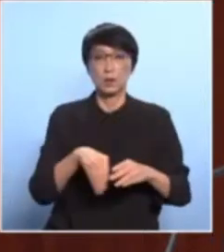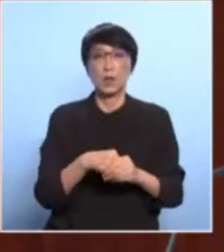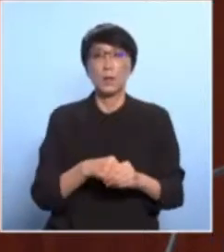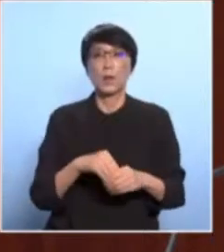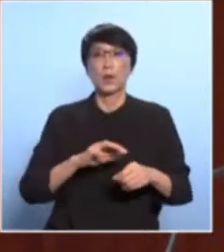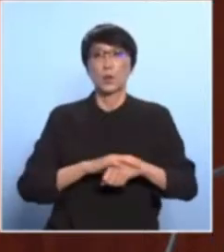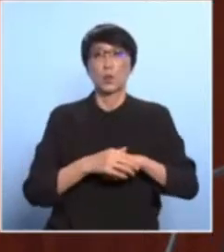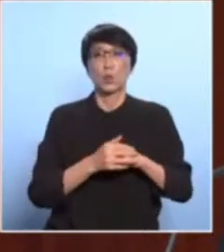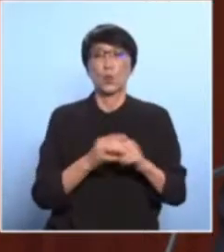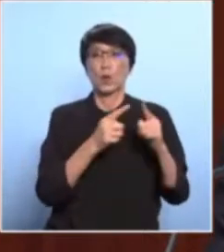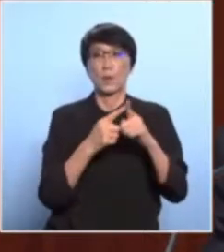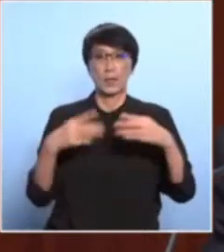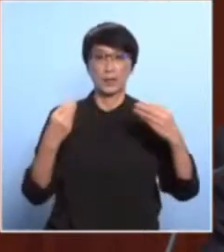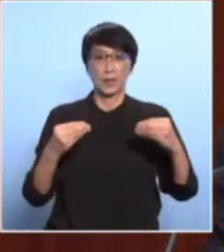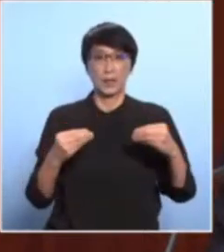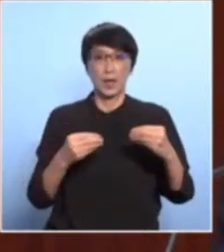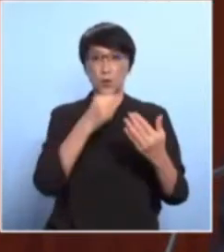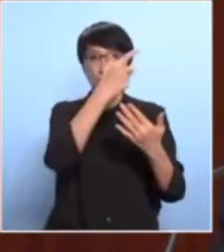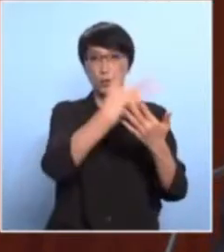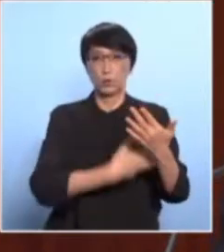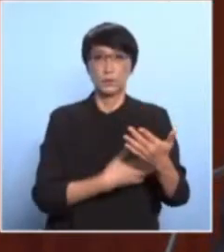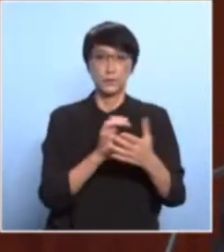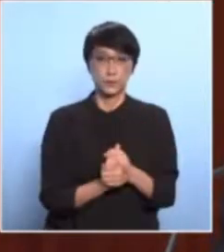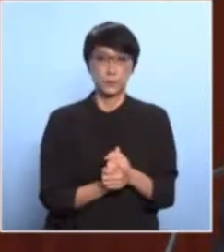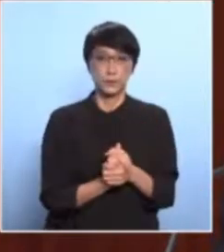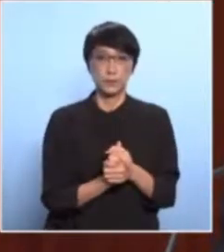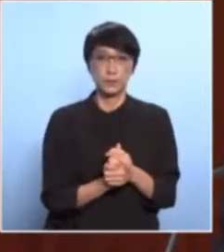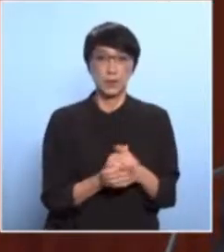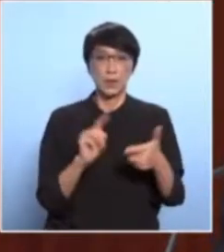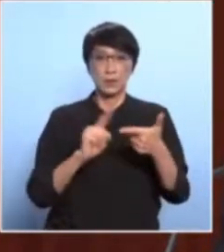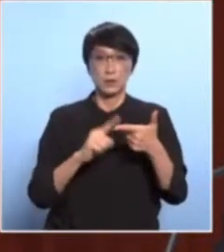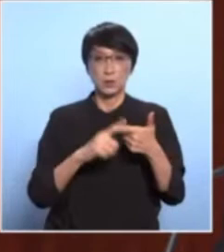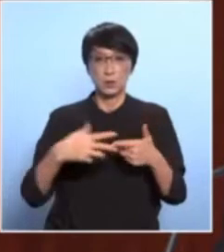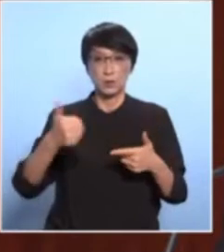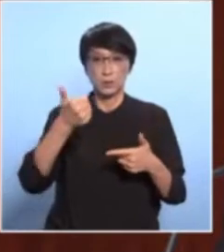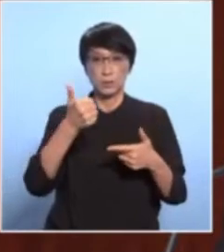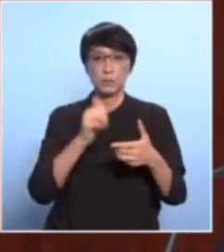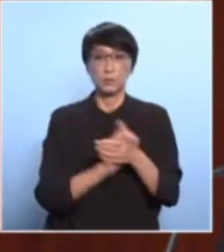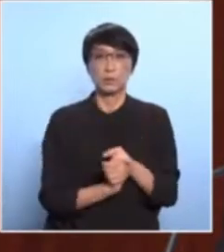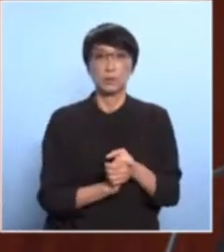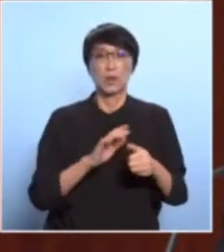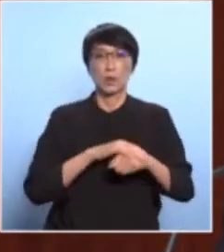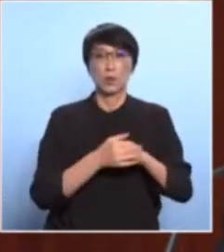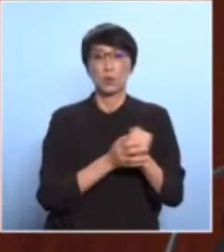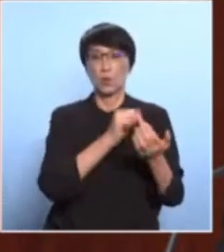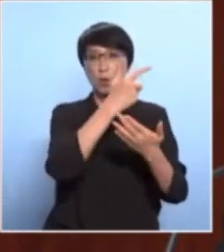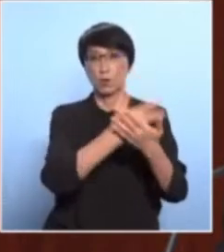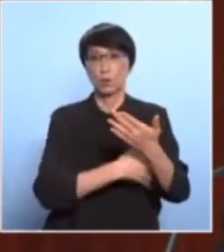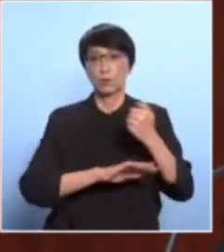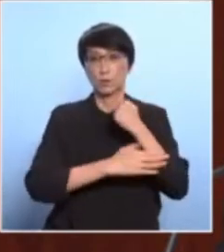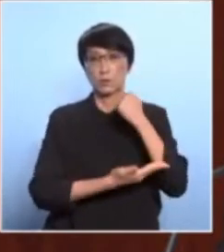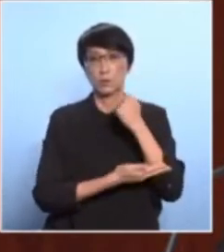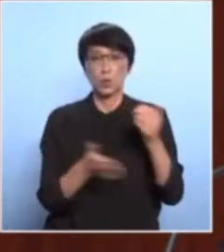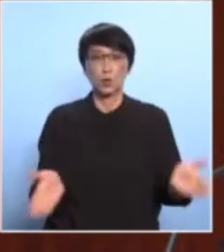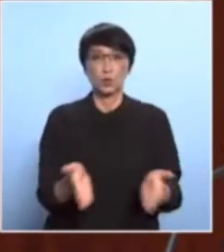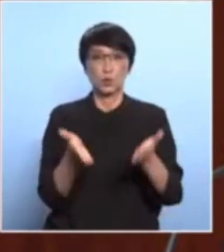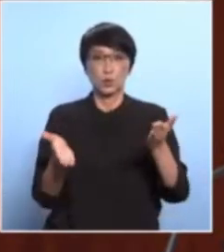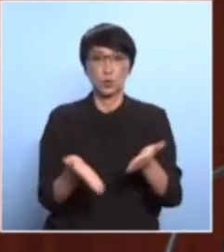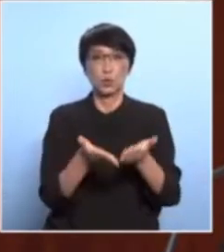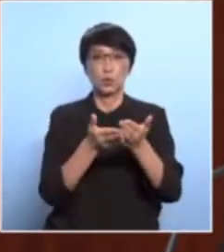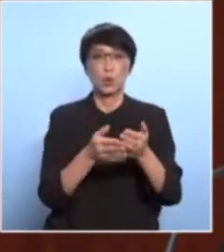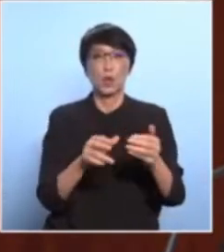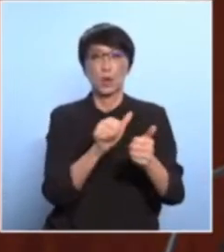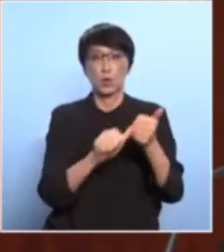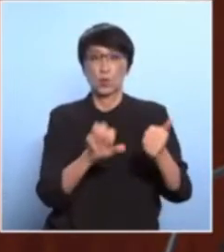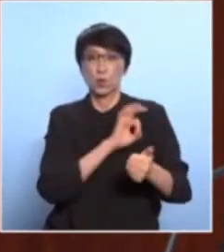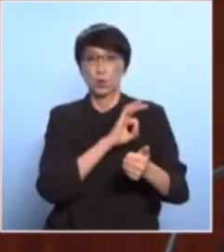integrate patriotic education into our education system. The Constitution and Basic Law Promotion Steering Committee, led by the Chief